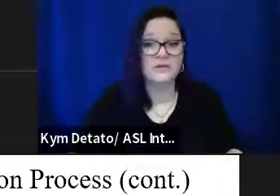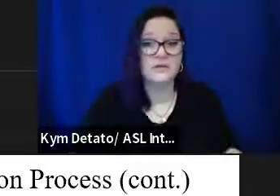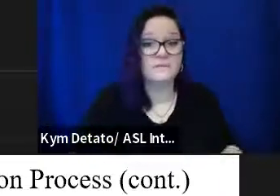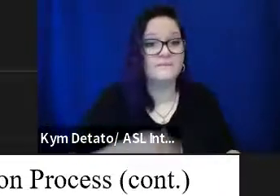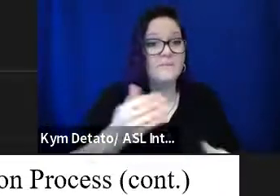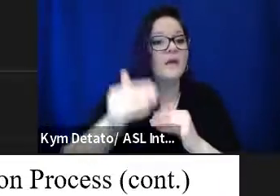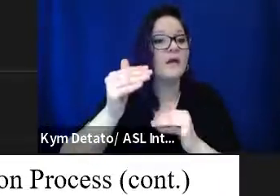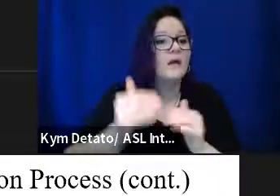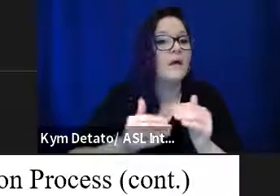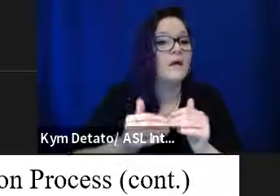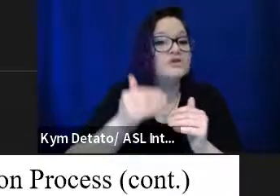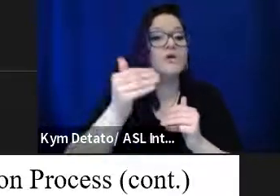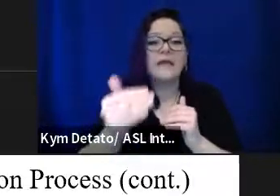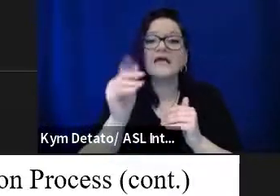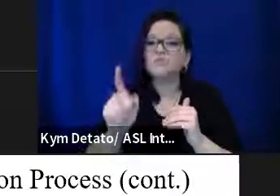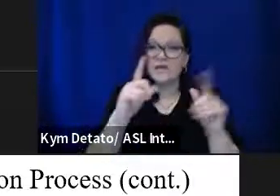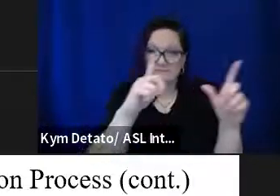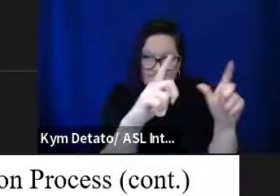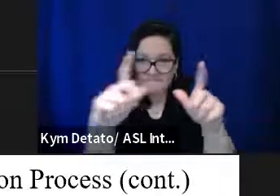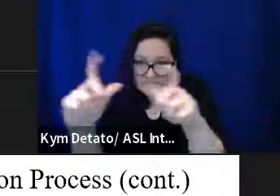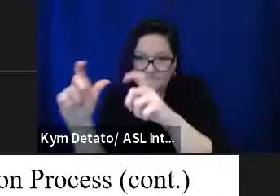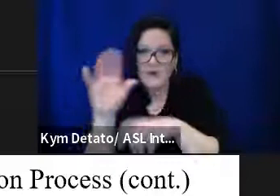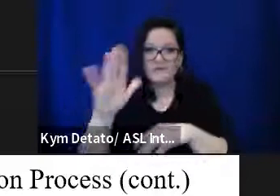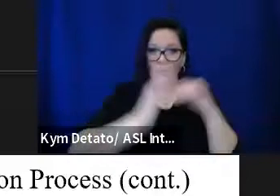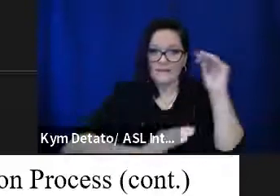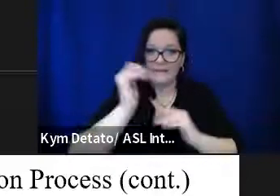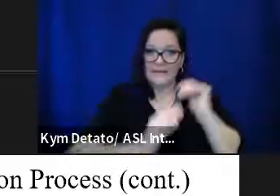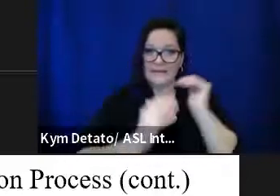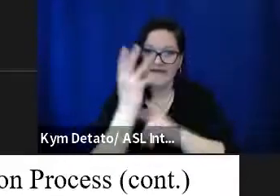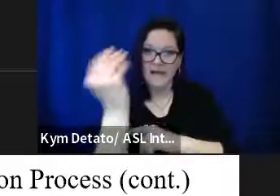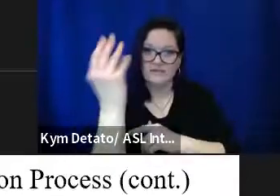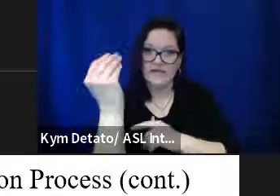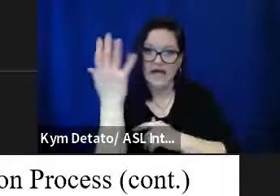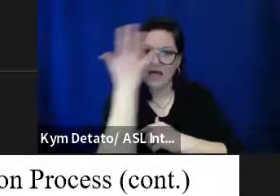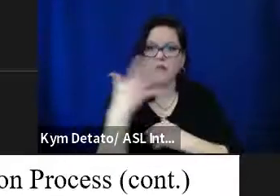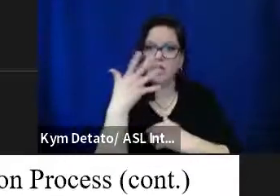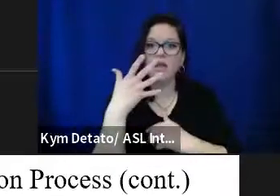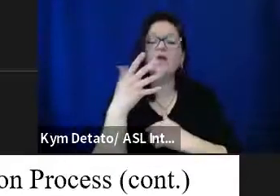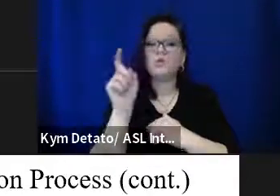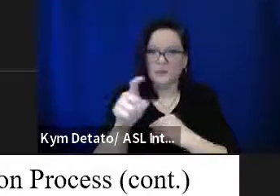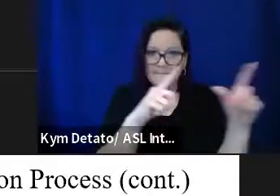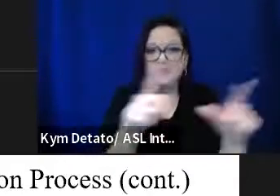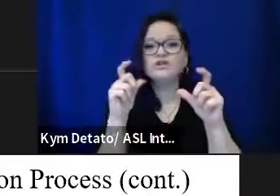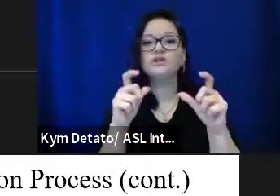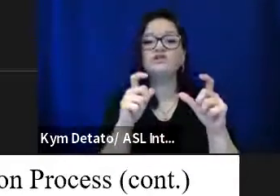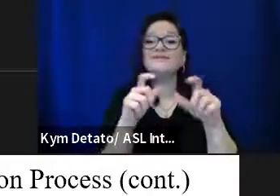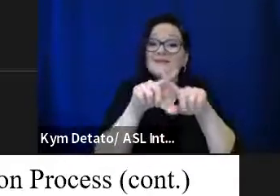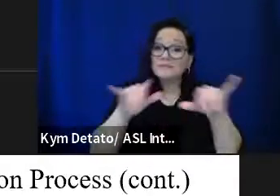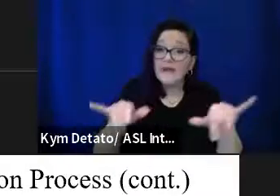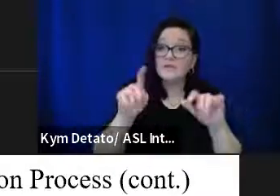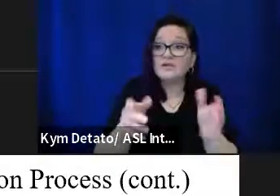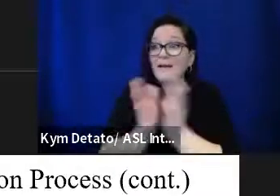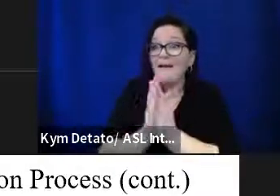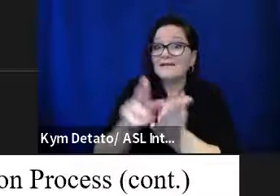Next is that you will need to take photos of your building's exterior facade, and simultaneously you'll need to ask your selected